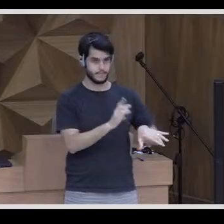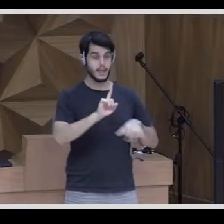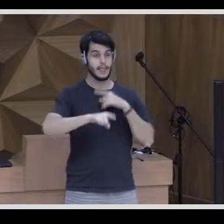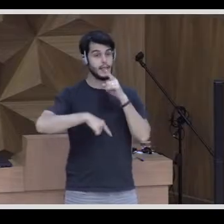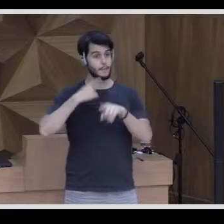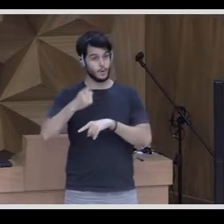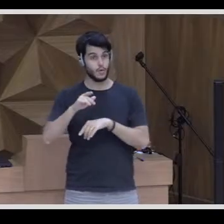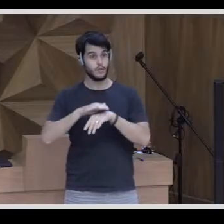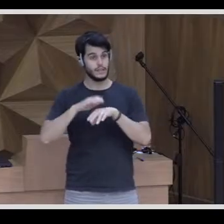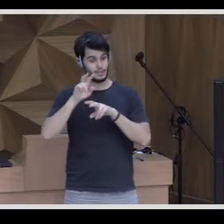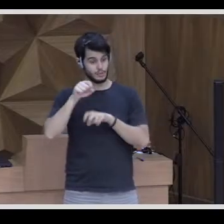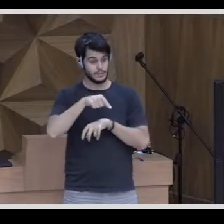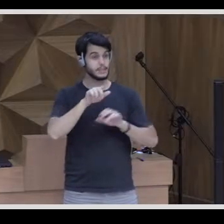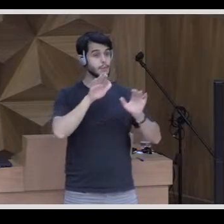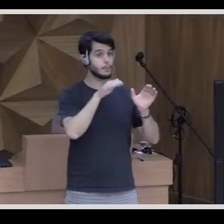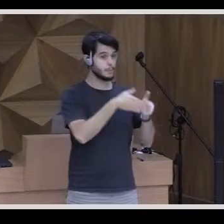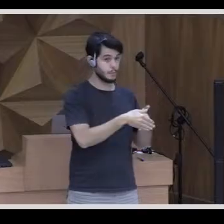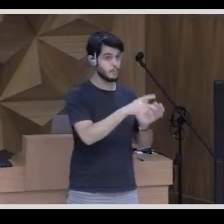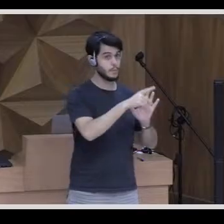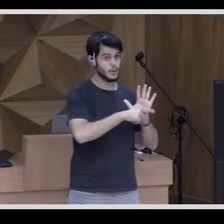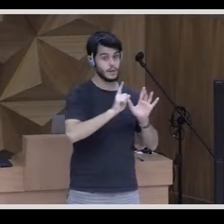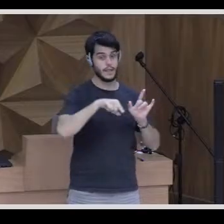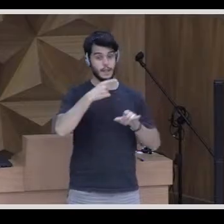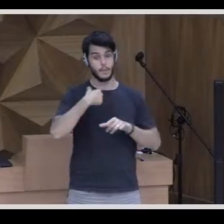I'll be happy to do so kind of during the week.